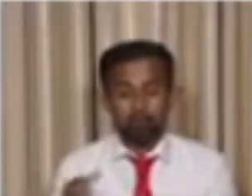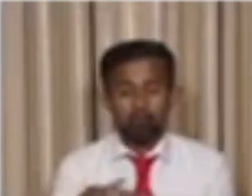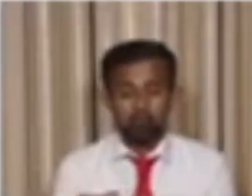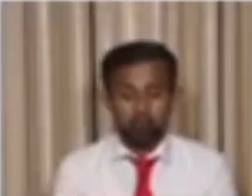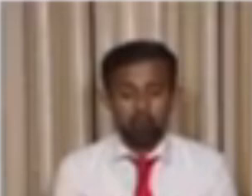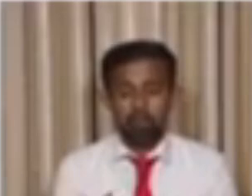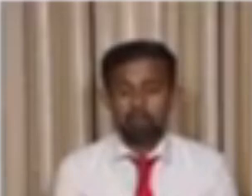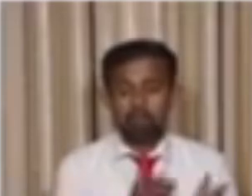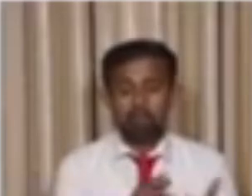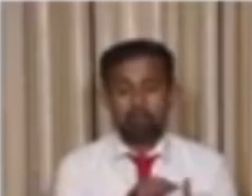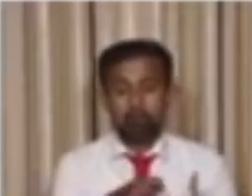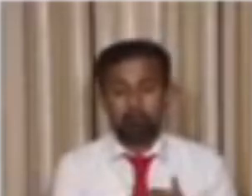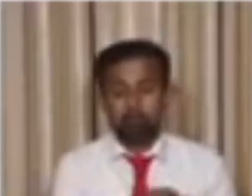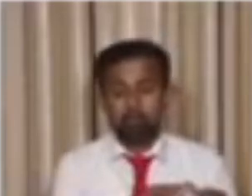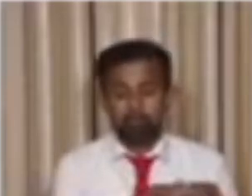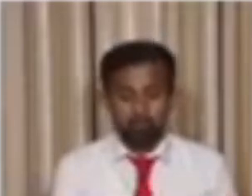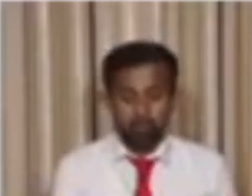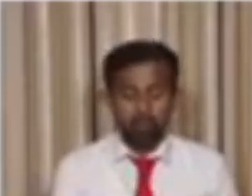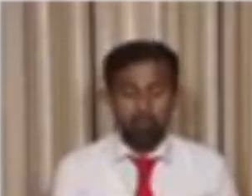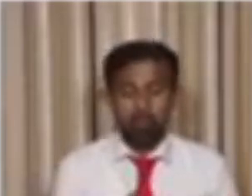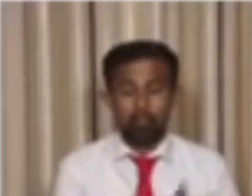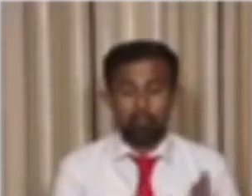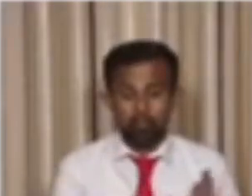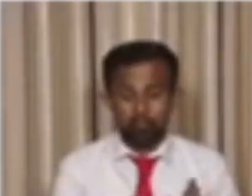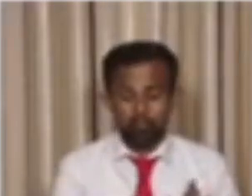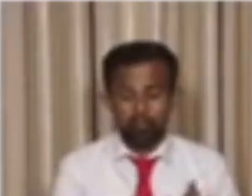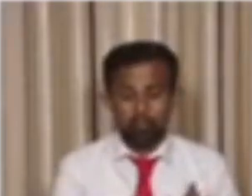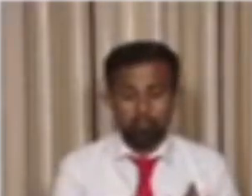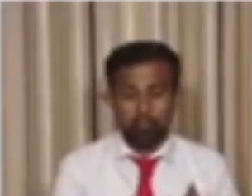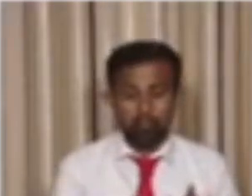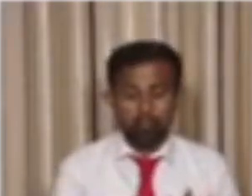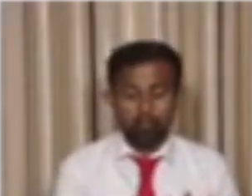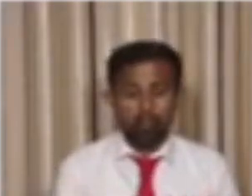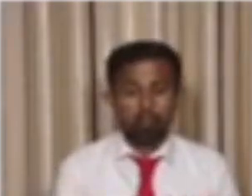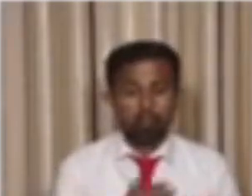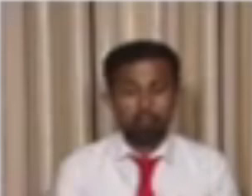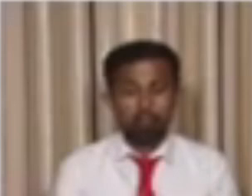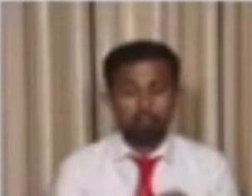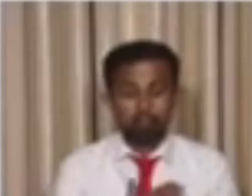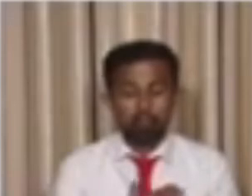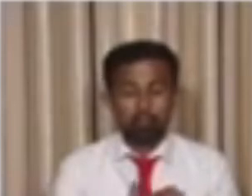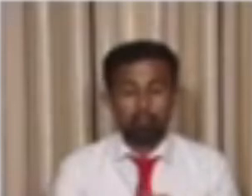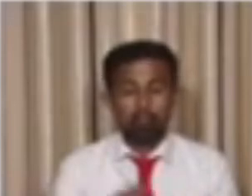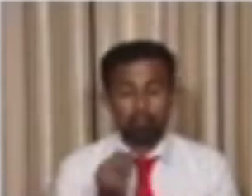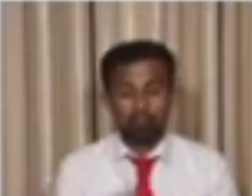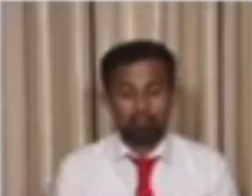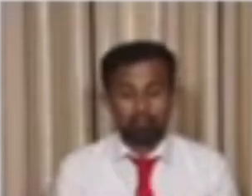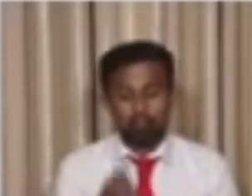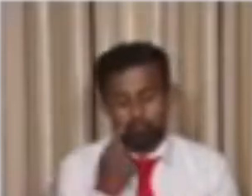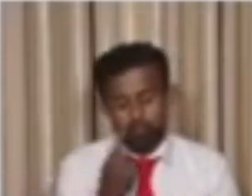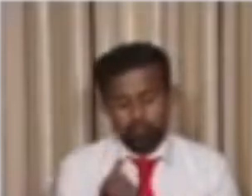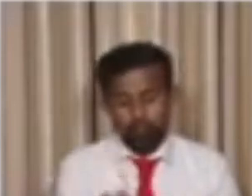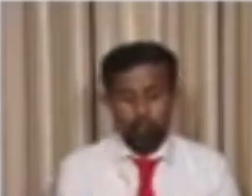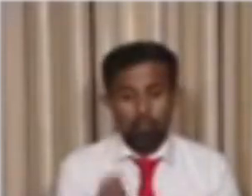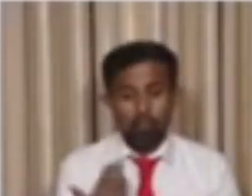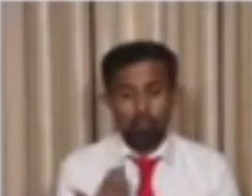law. So therefore, sir, honorable, please, I wish to say wholeheartedly that as far as the Tamil National People's Front is